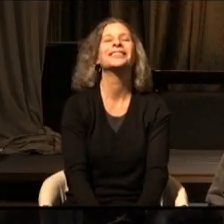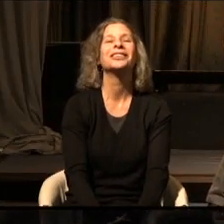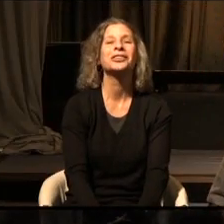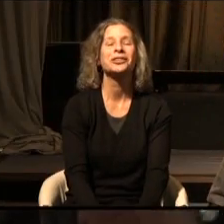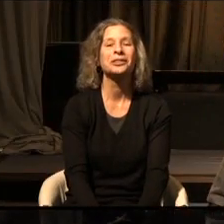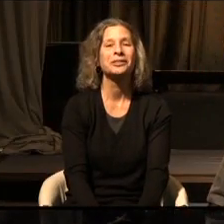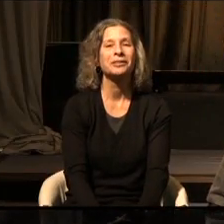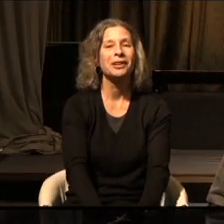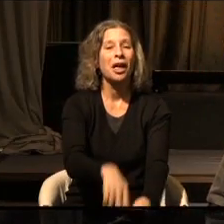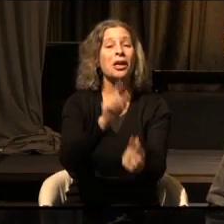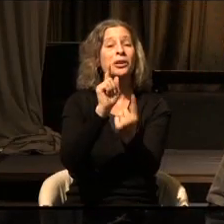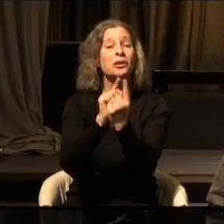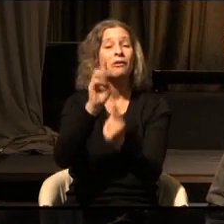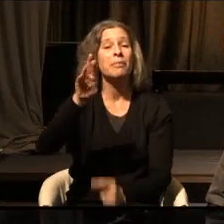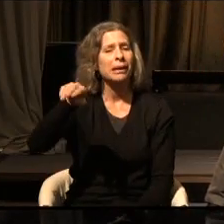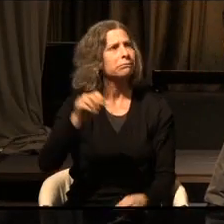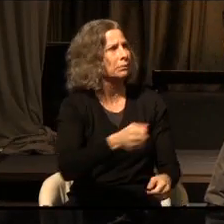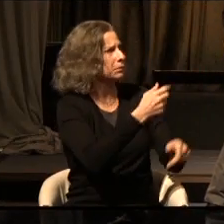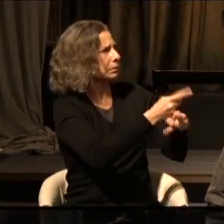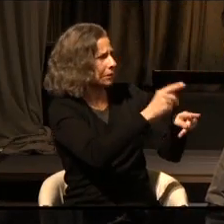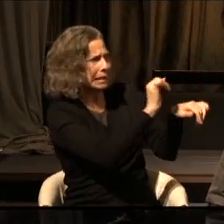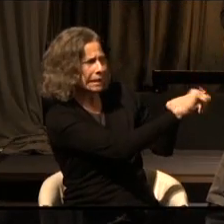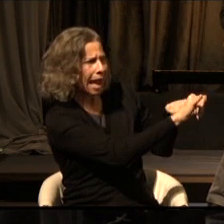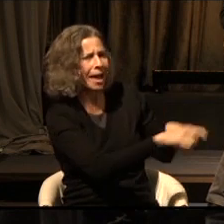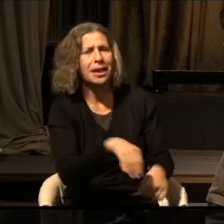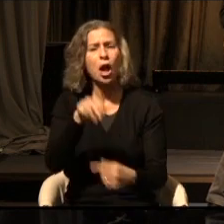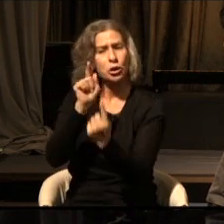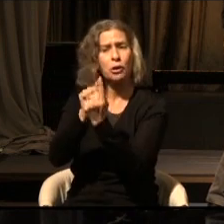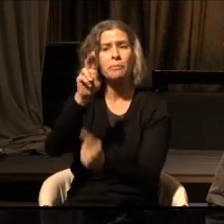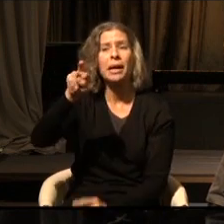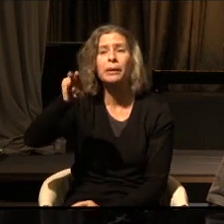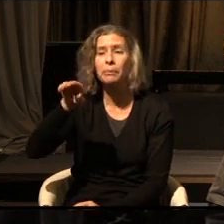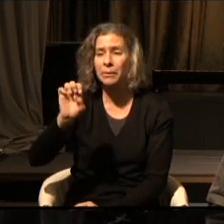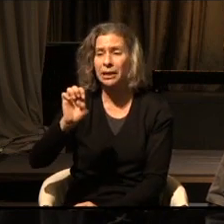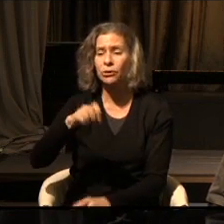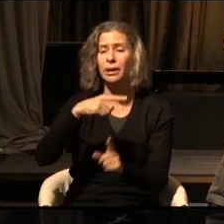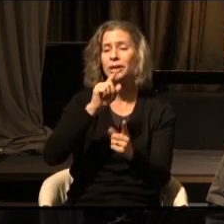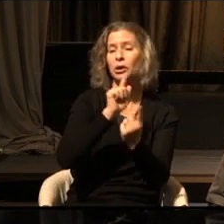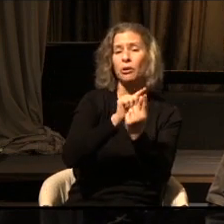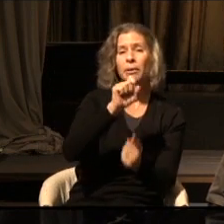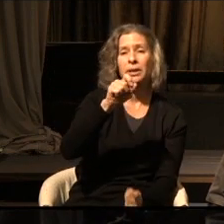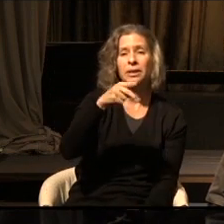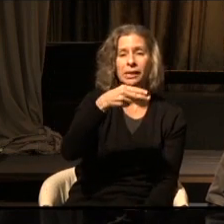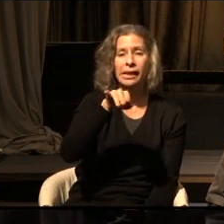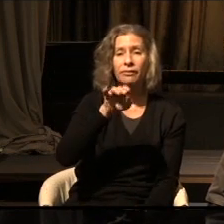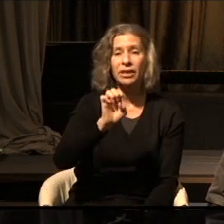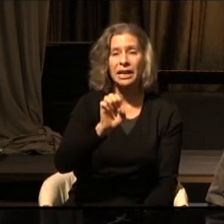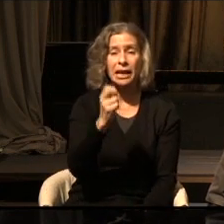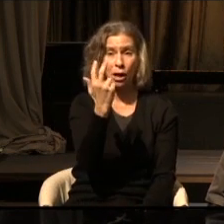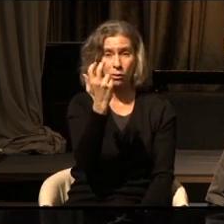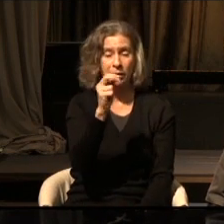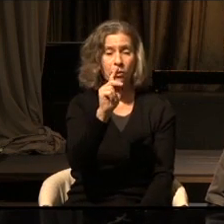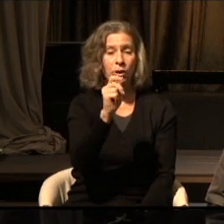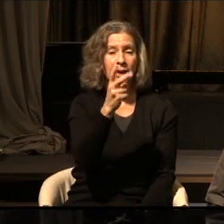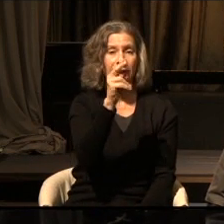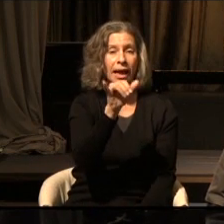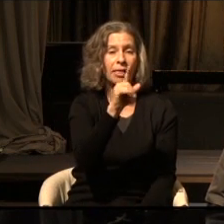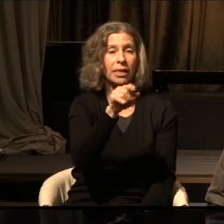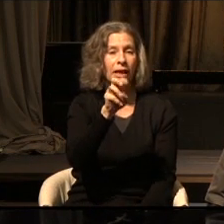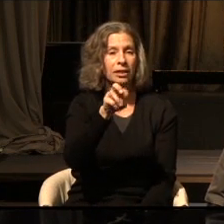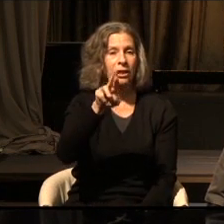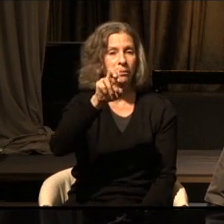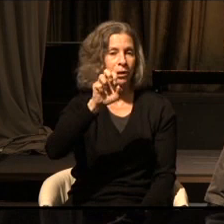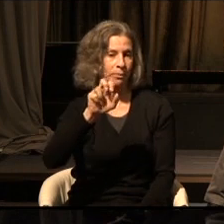You've already met Beatrice. Keep standing. You've already met Beatrice and you've already met Stephanie, but the other three, Kathy Zimmerman,